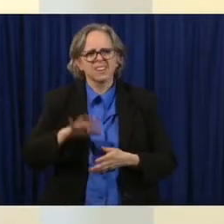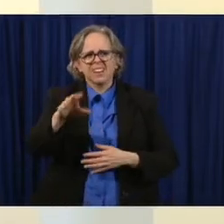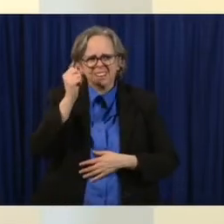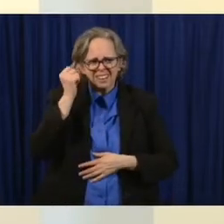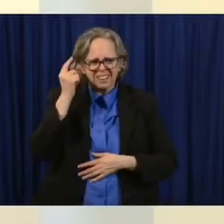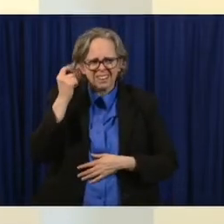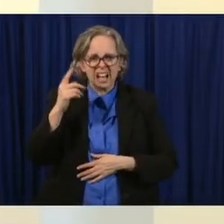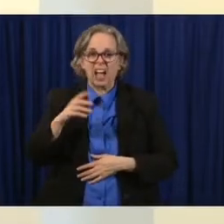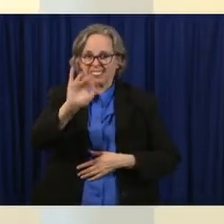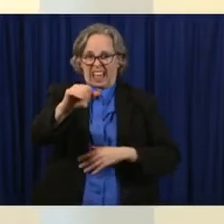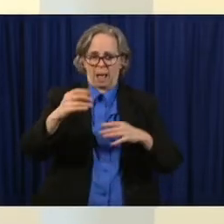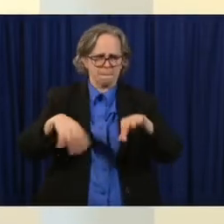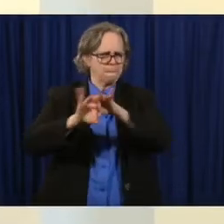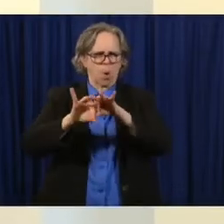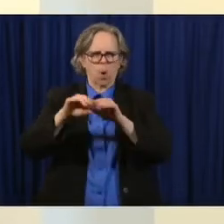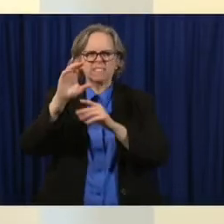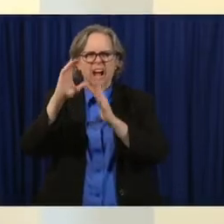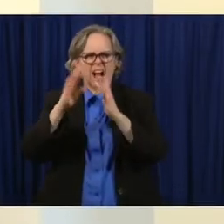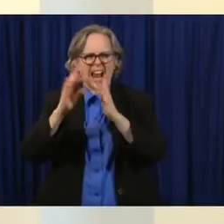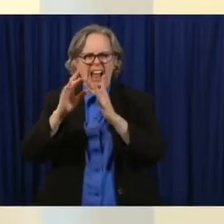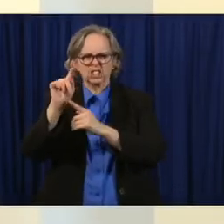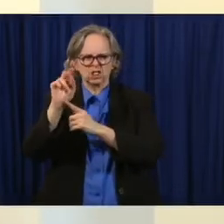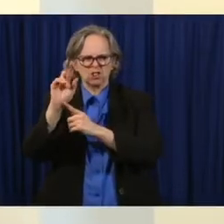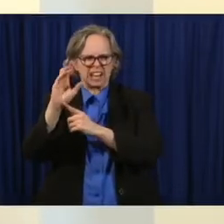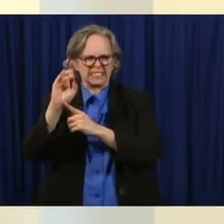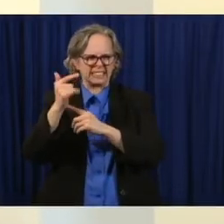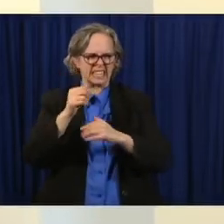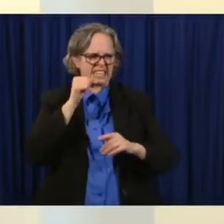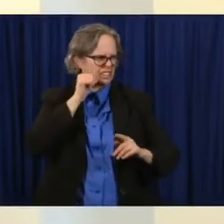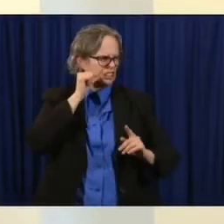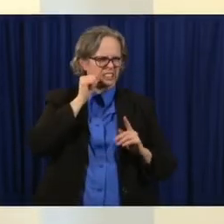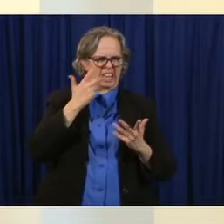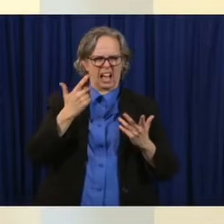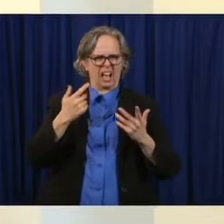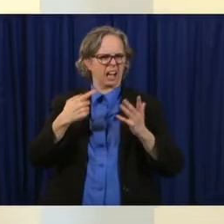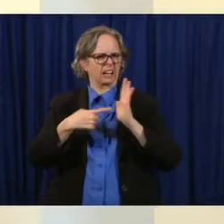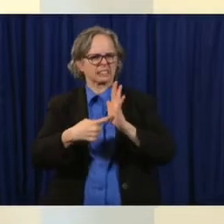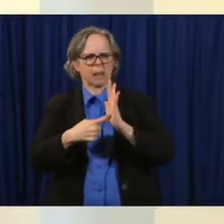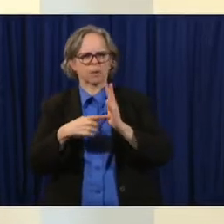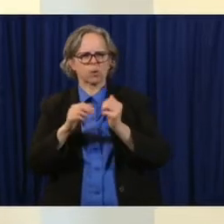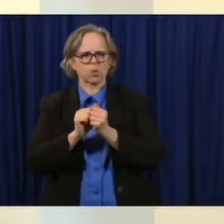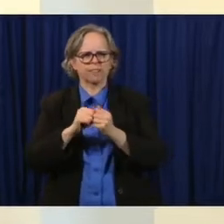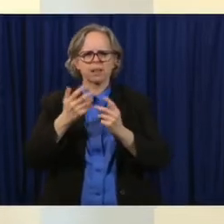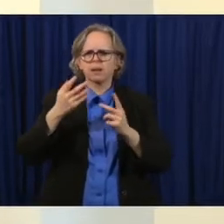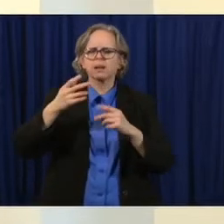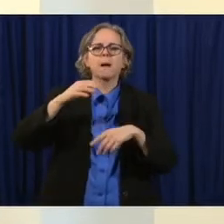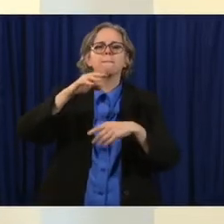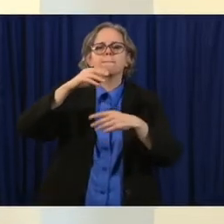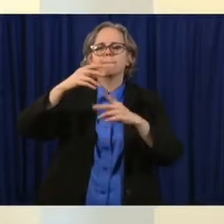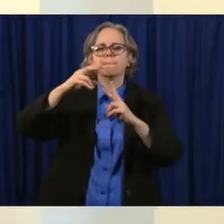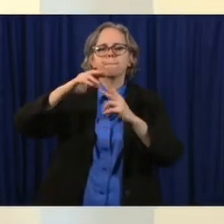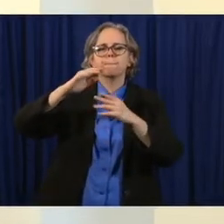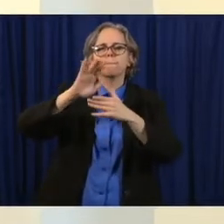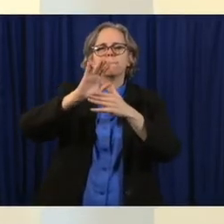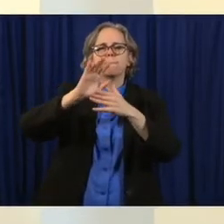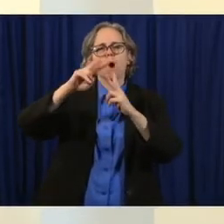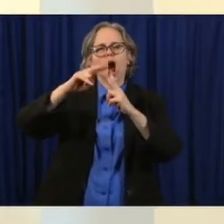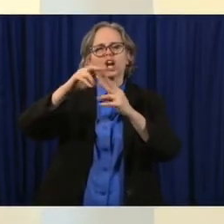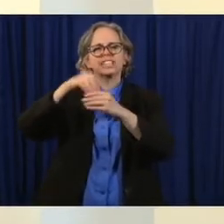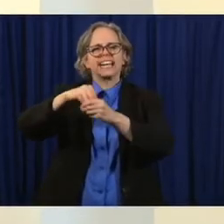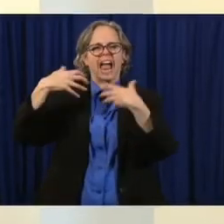with Partners in Health yesterday, Governor. We're very excited about the workforce we're going to be building of